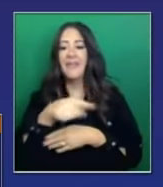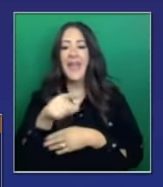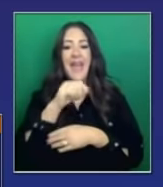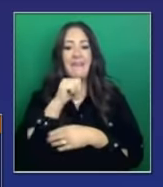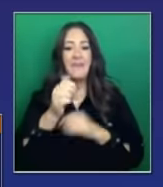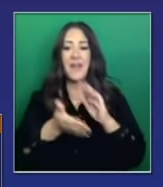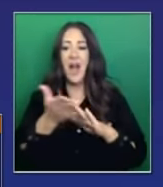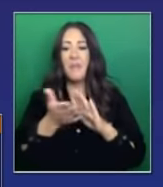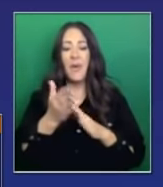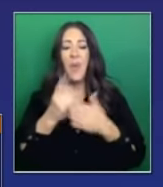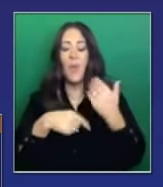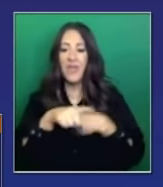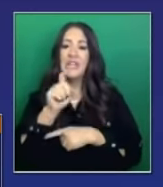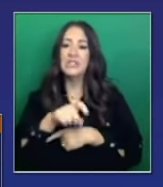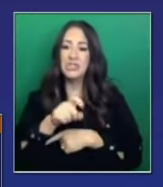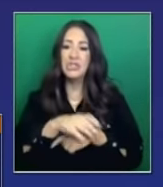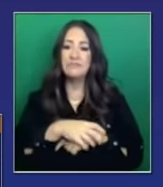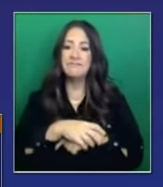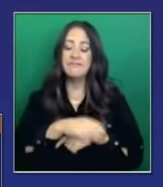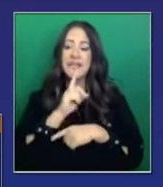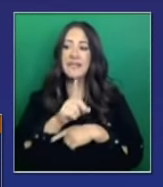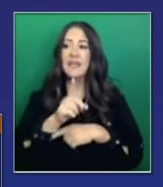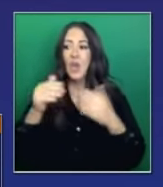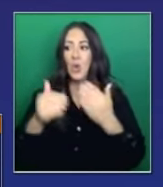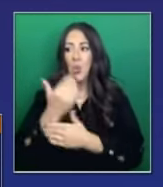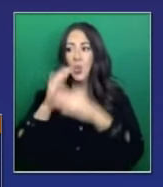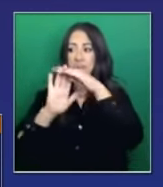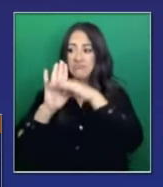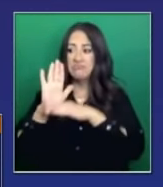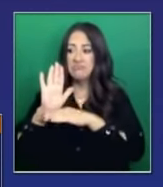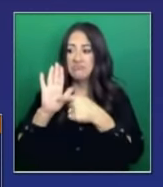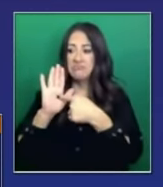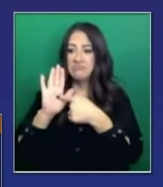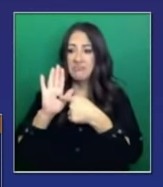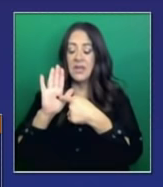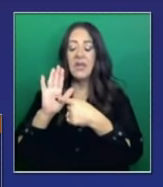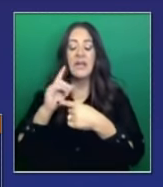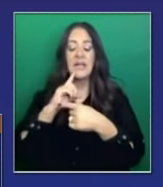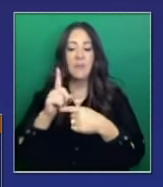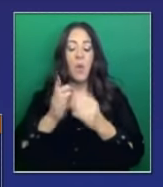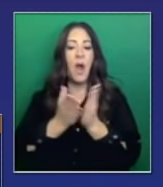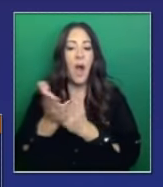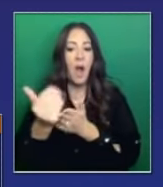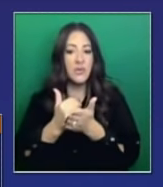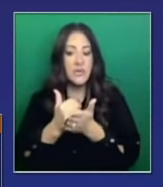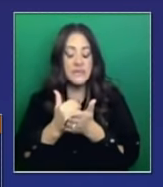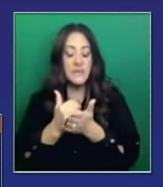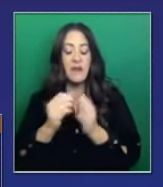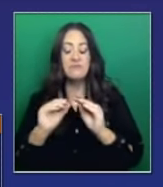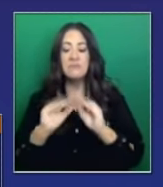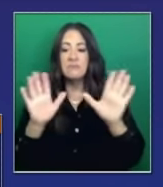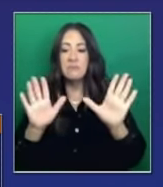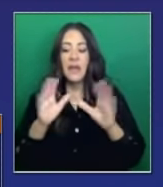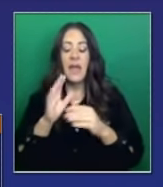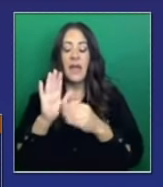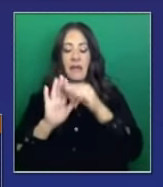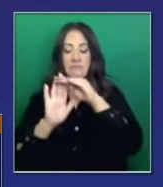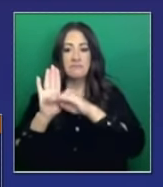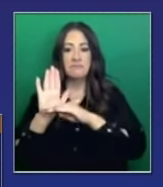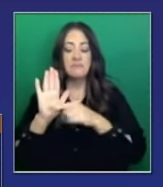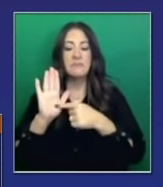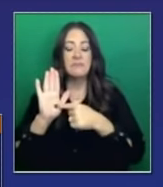an obligation with these new measures that we're more transparent, and also we're all more accountable across the spectrum